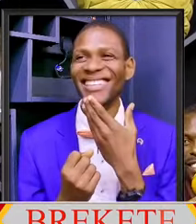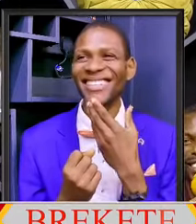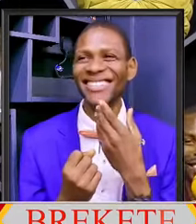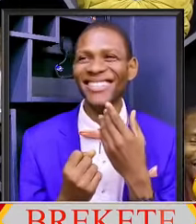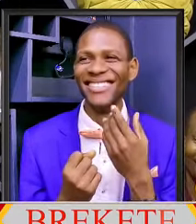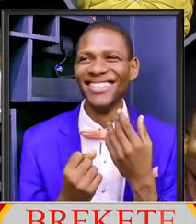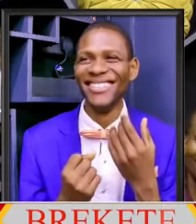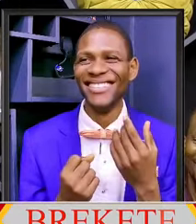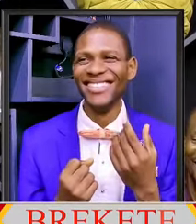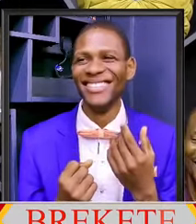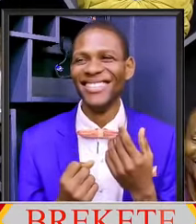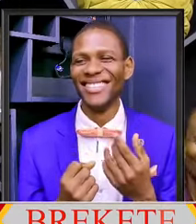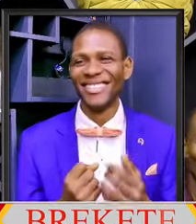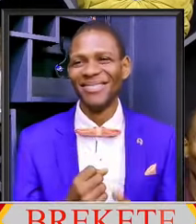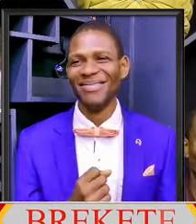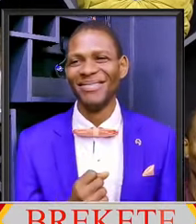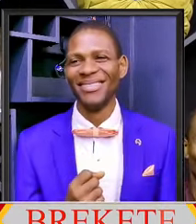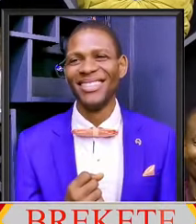There was a cut.